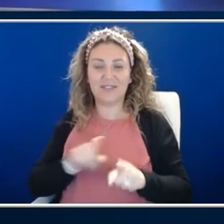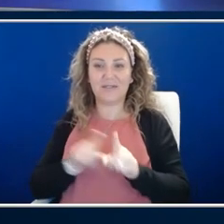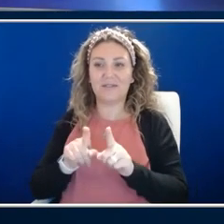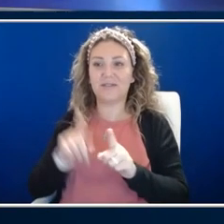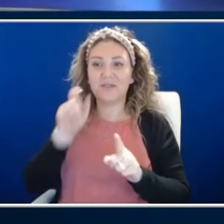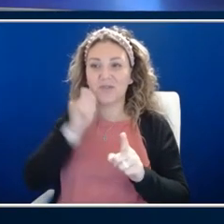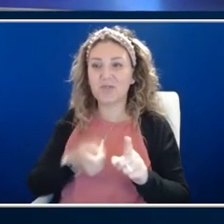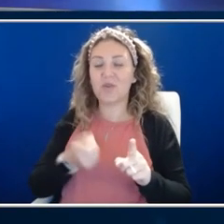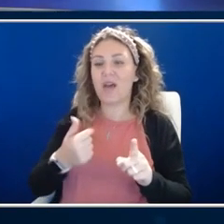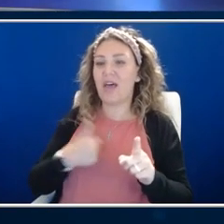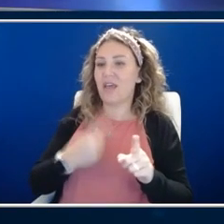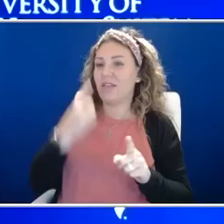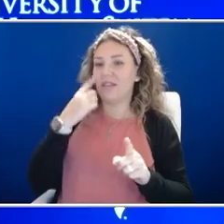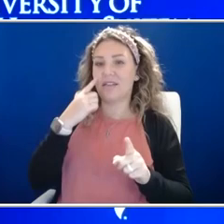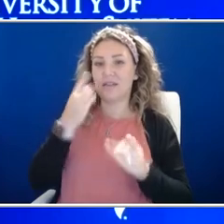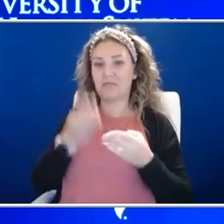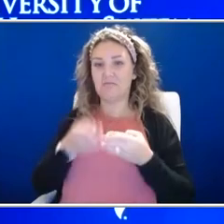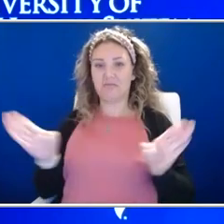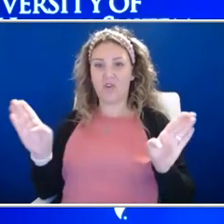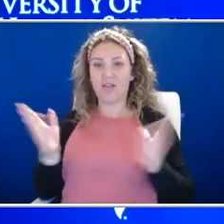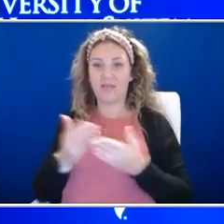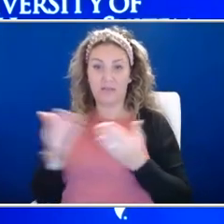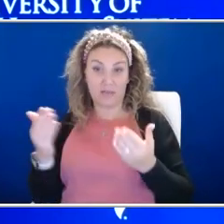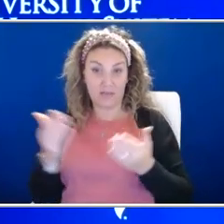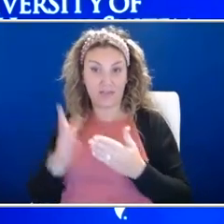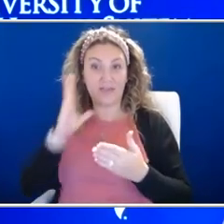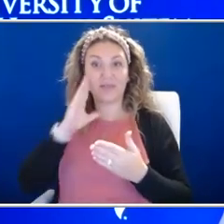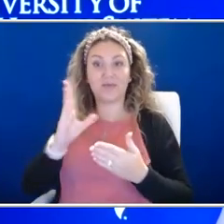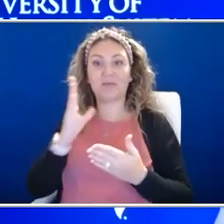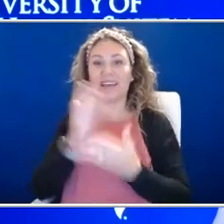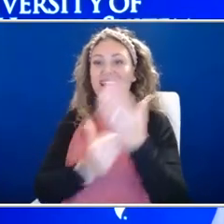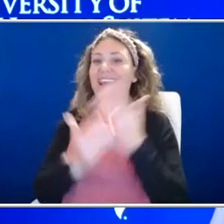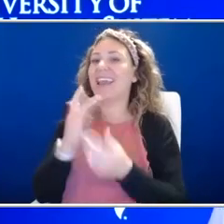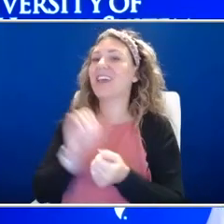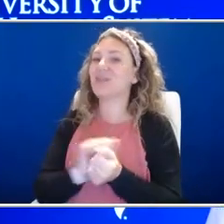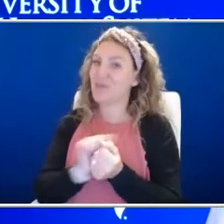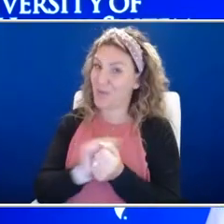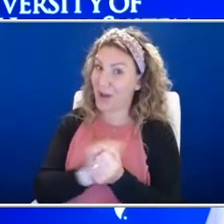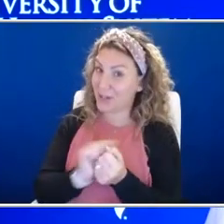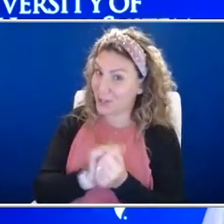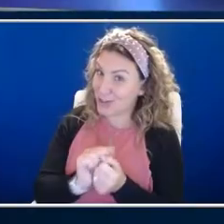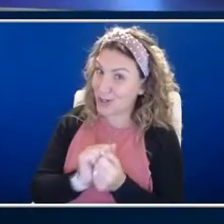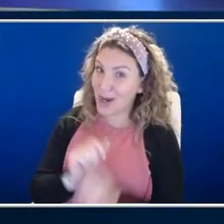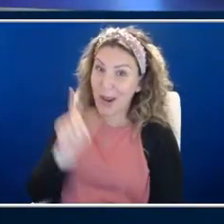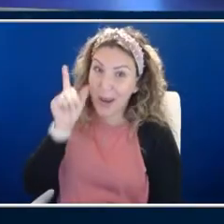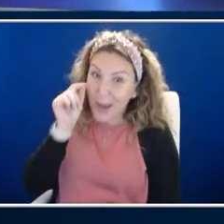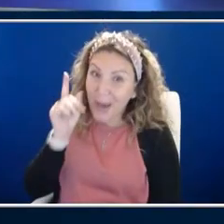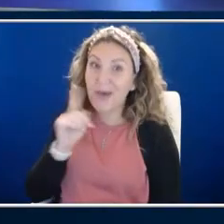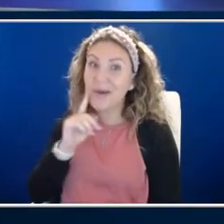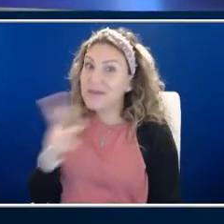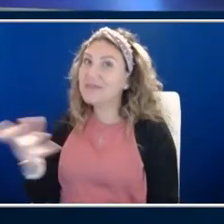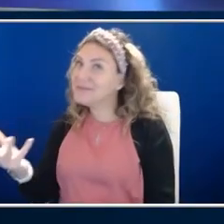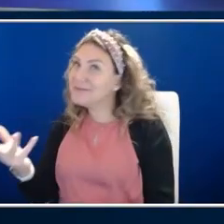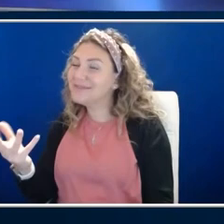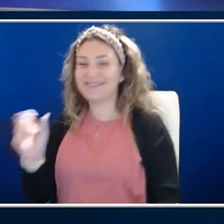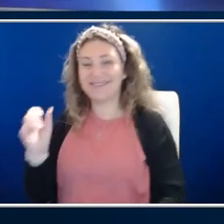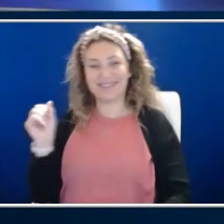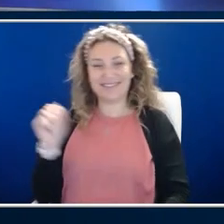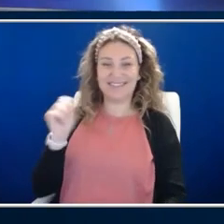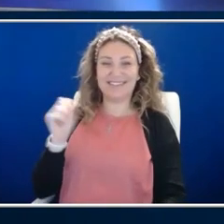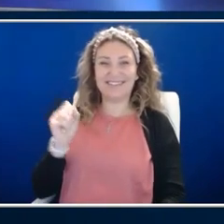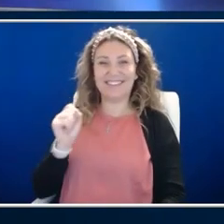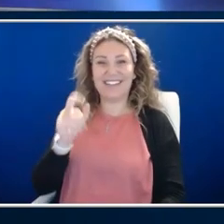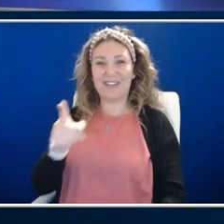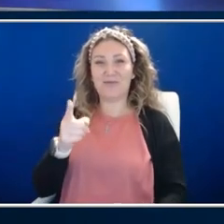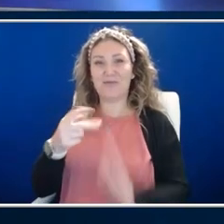some of the broad things, though, would be hand washing. Exposure, wearing your mask. Yes. You mean the rules of